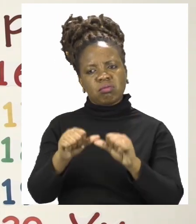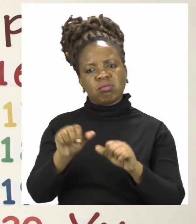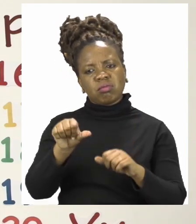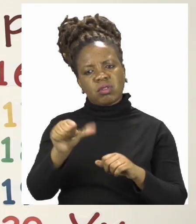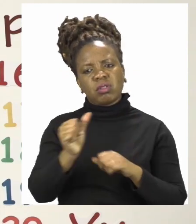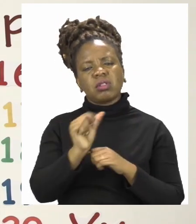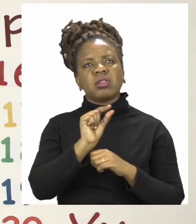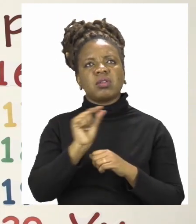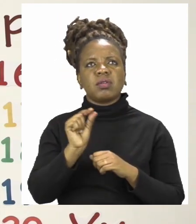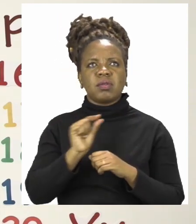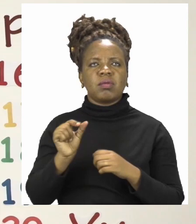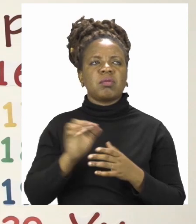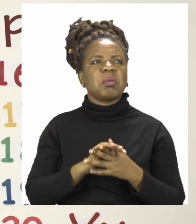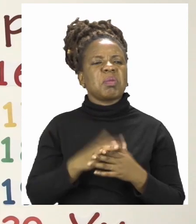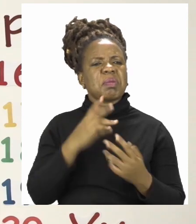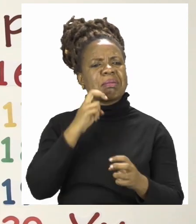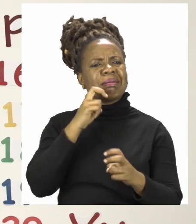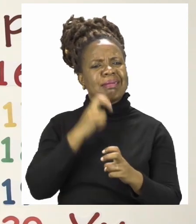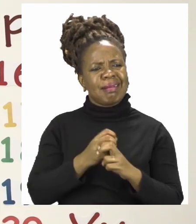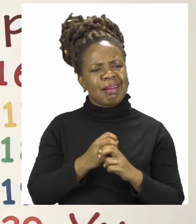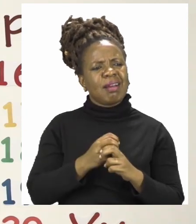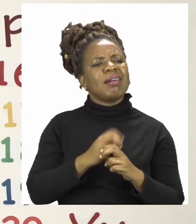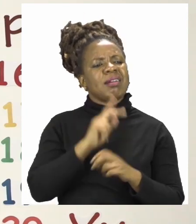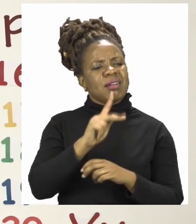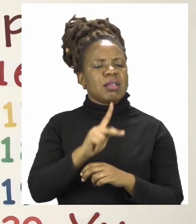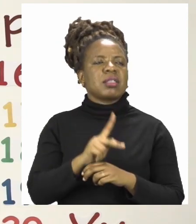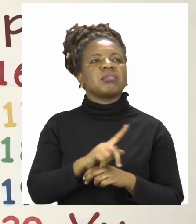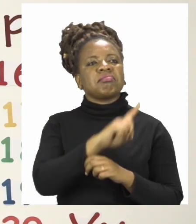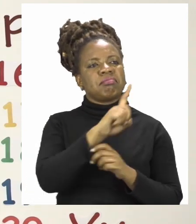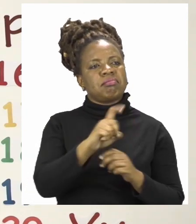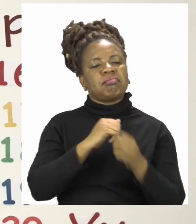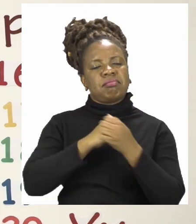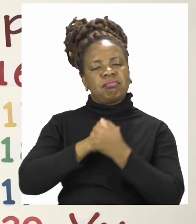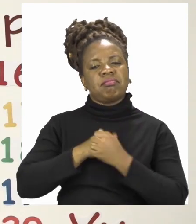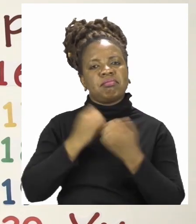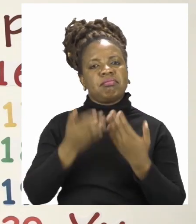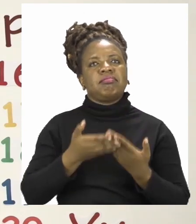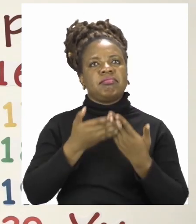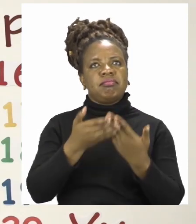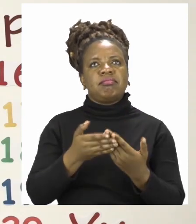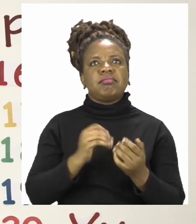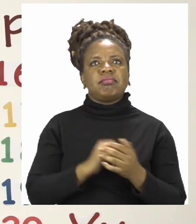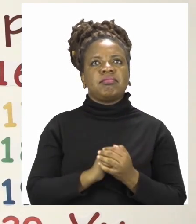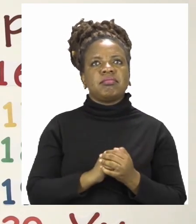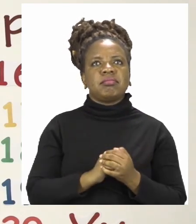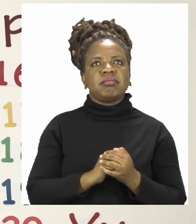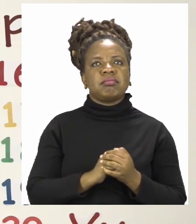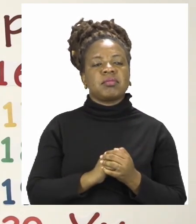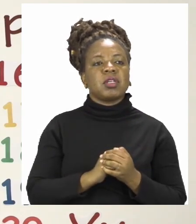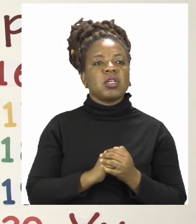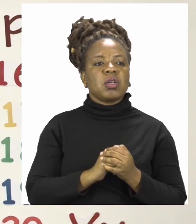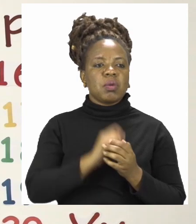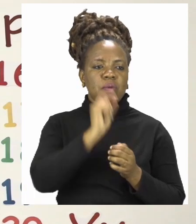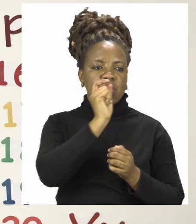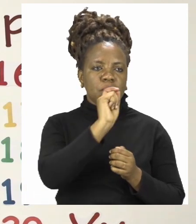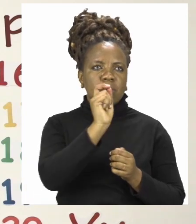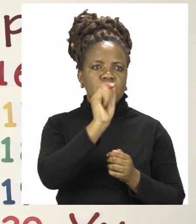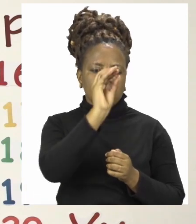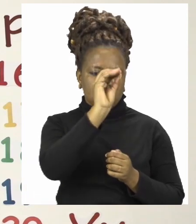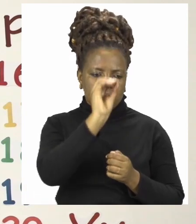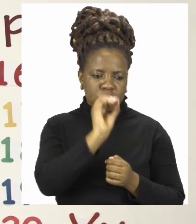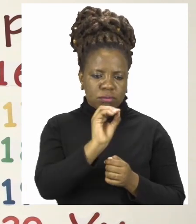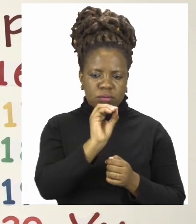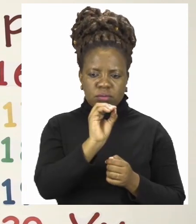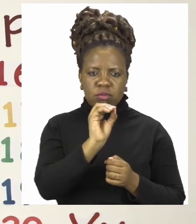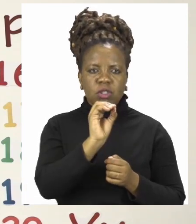can ask an adult for help. Please make sure that as you go on, you are crossing out the words that you have used